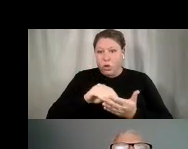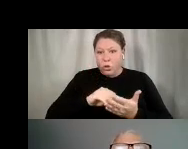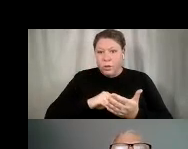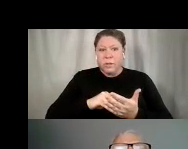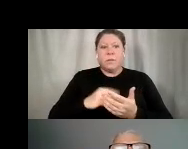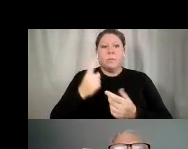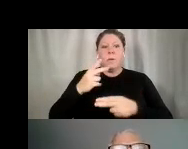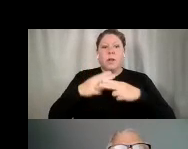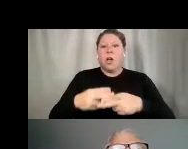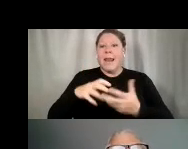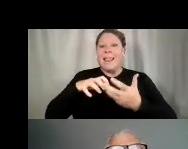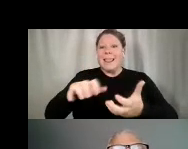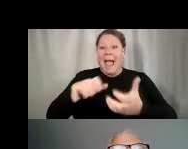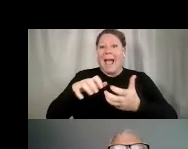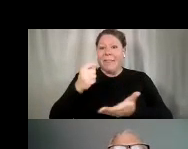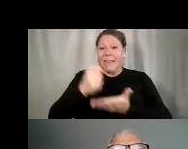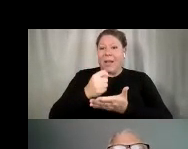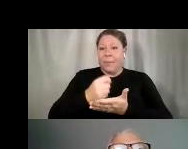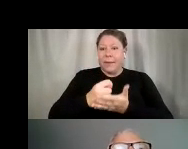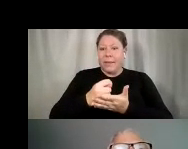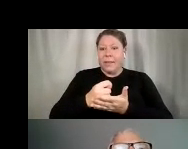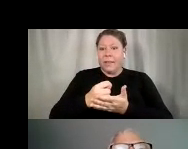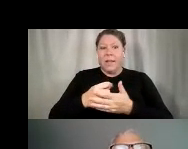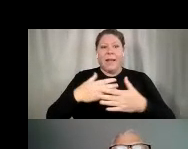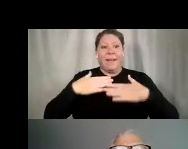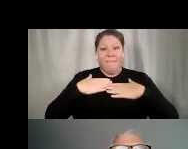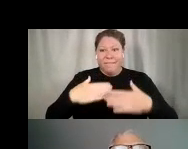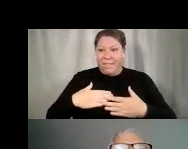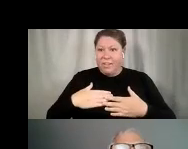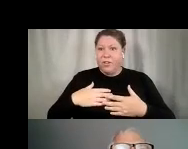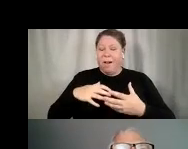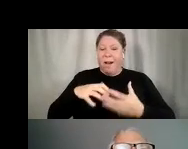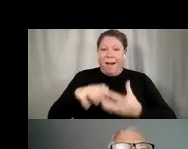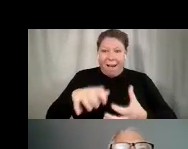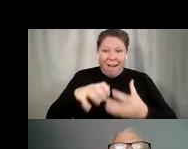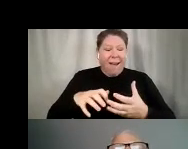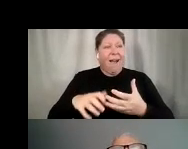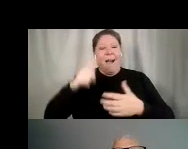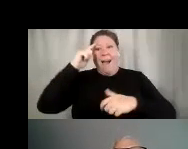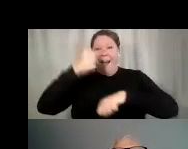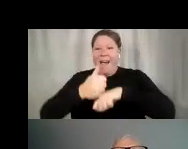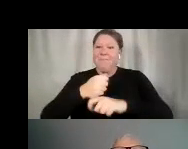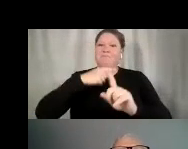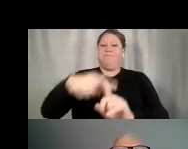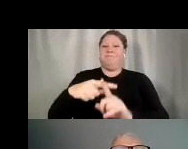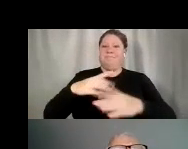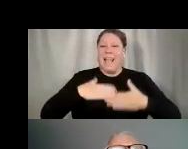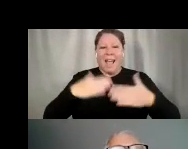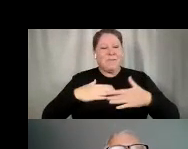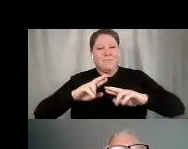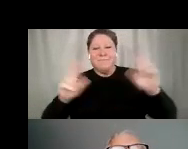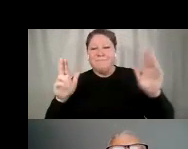therapy. Our physical nature helps us to be, it'll set our mood. So if